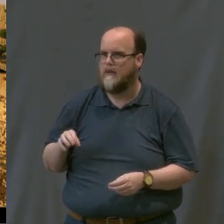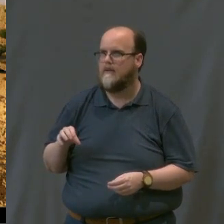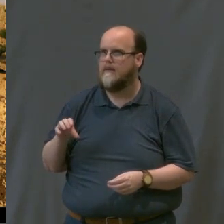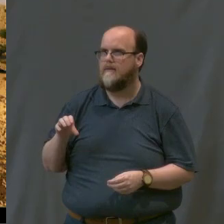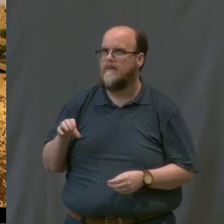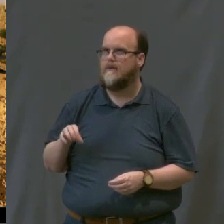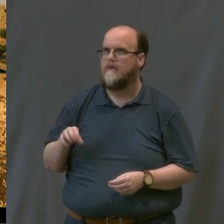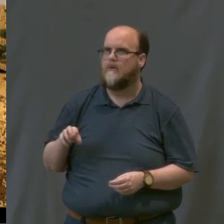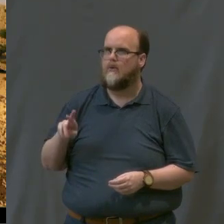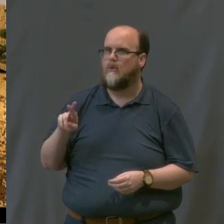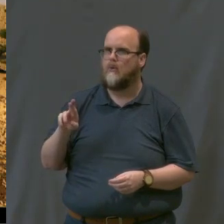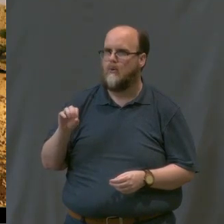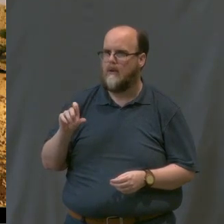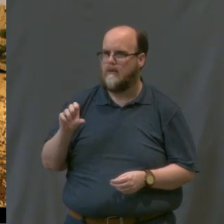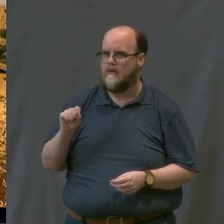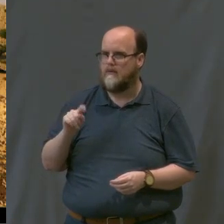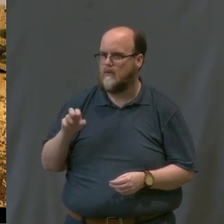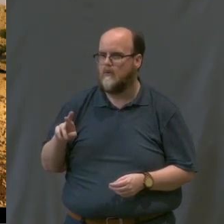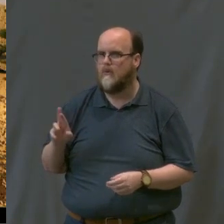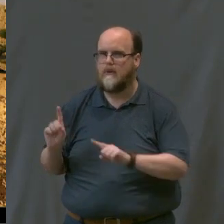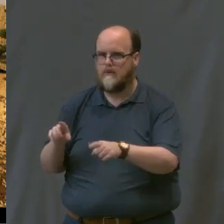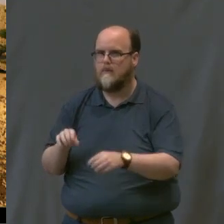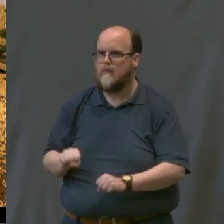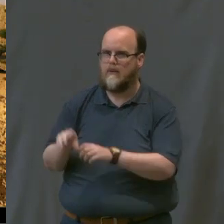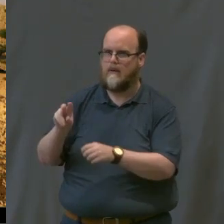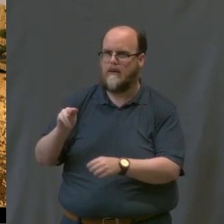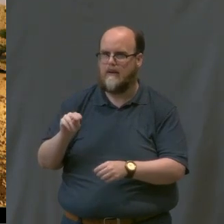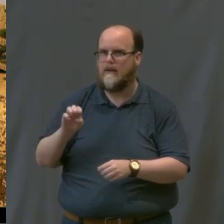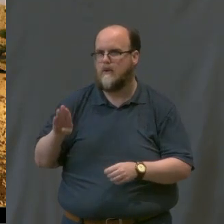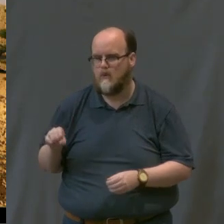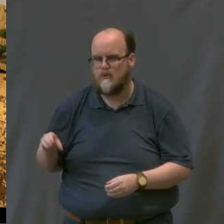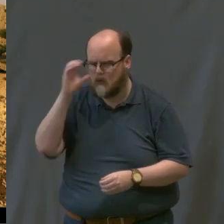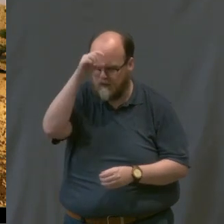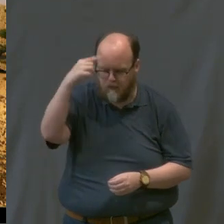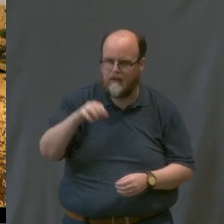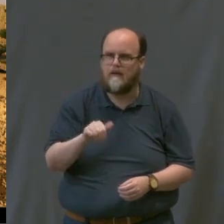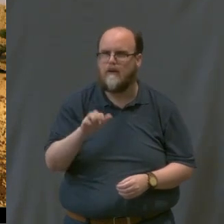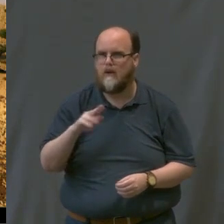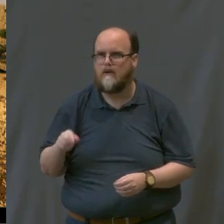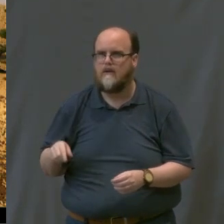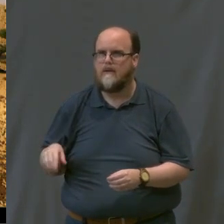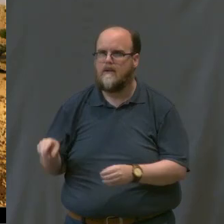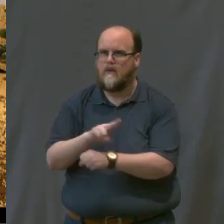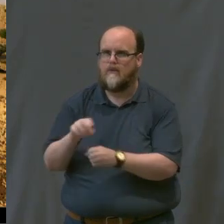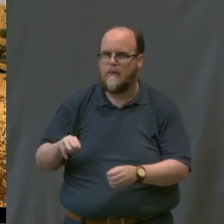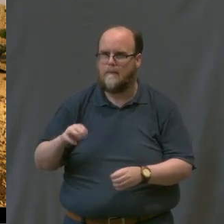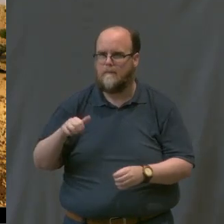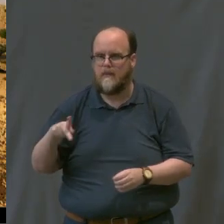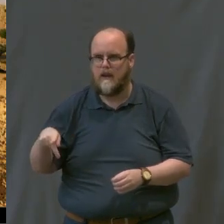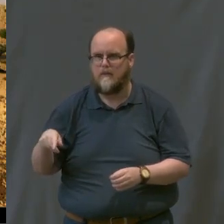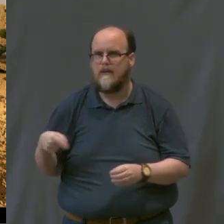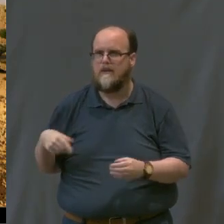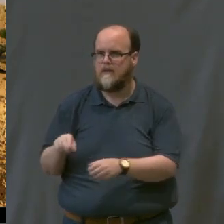Crotser, Crotser, went to Mount Nebo to search for the ark using a treasure map he had acquired from a local